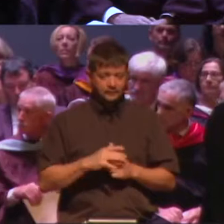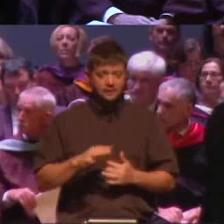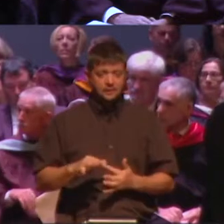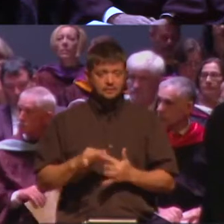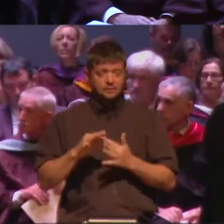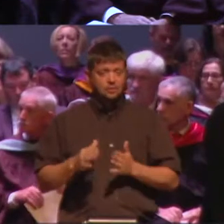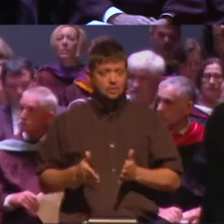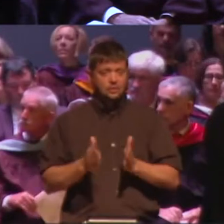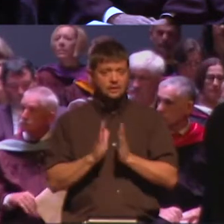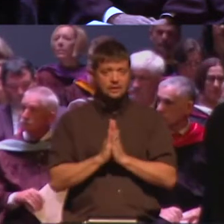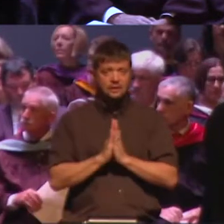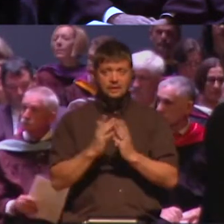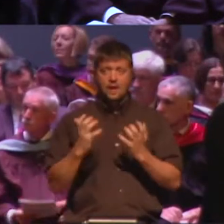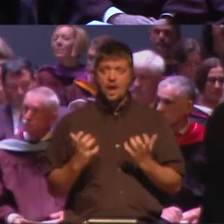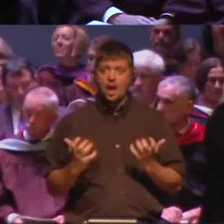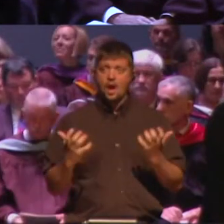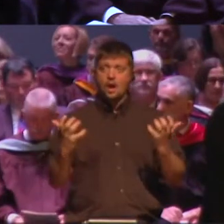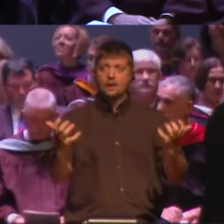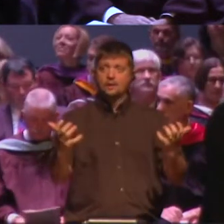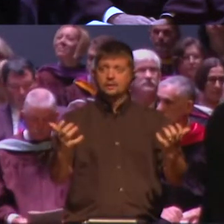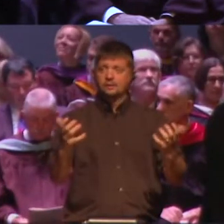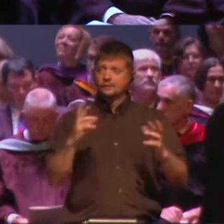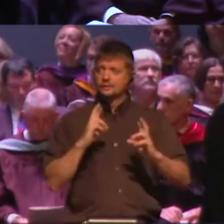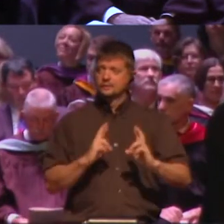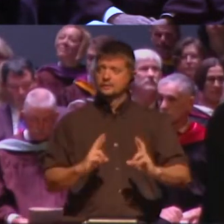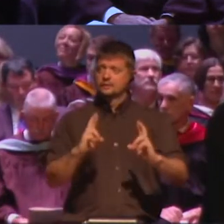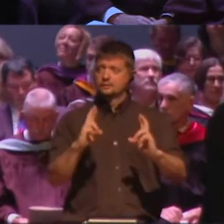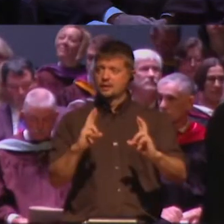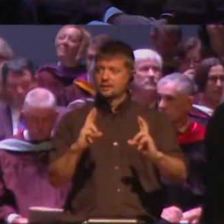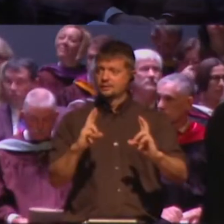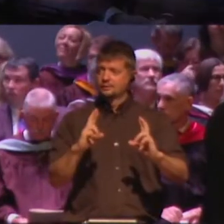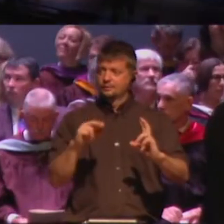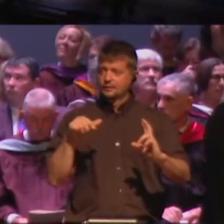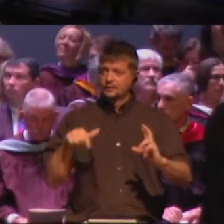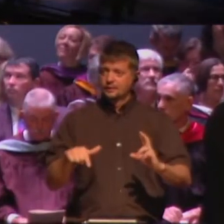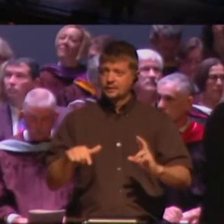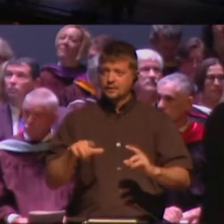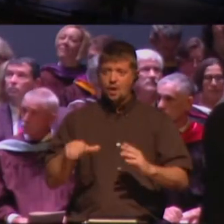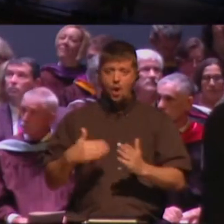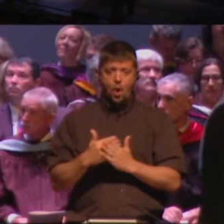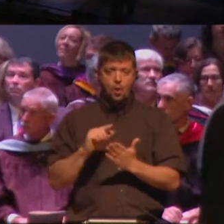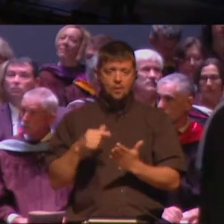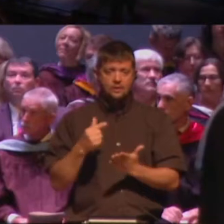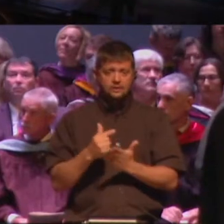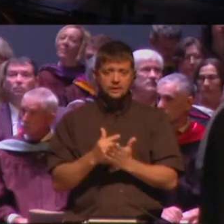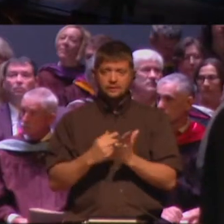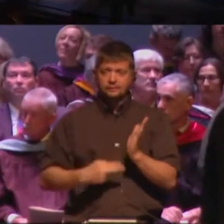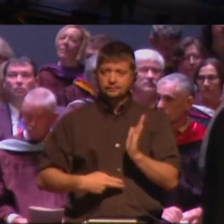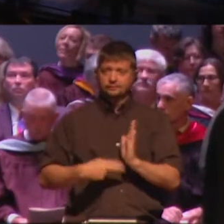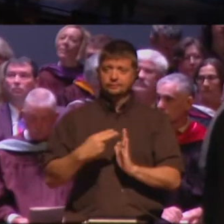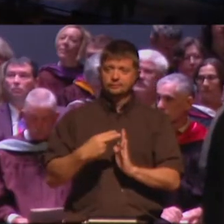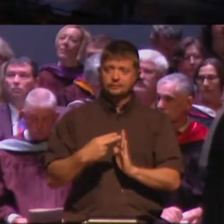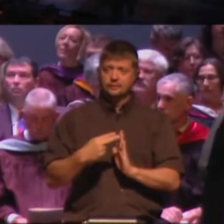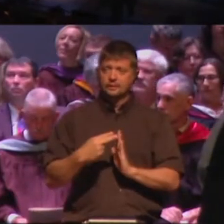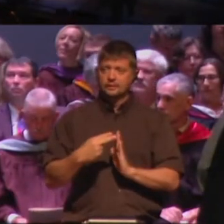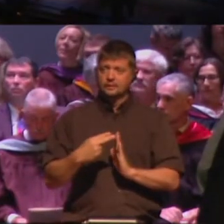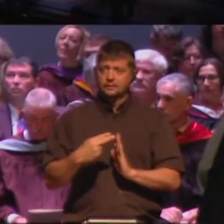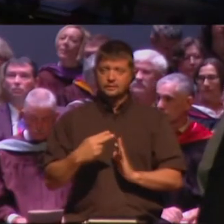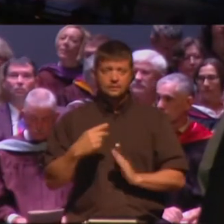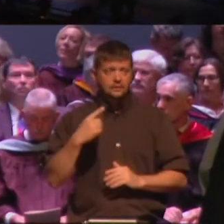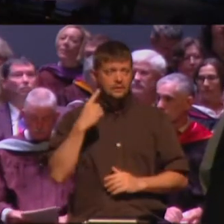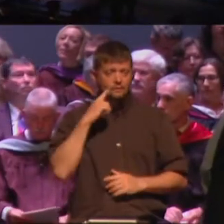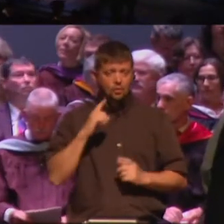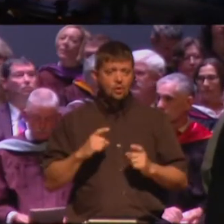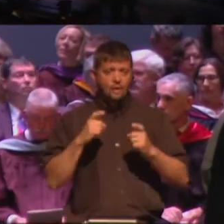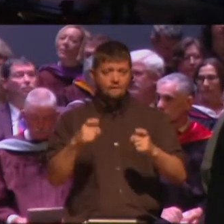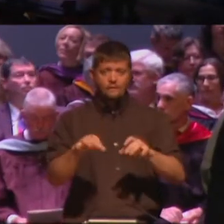request, I ask that the audience members respect the solemnity of this ceremony and treat all graduates with dignity and respect during the upcoming